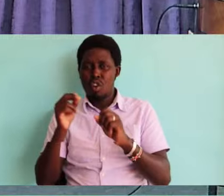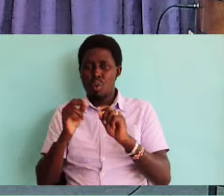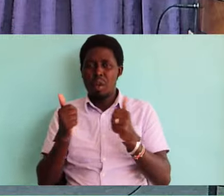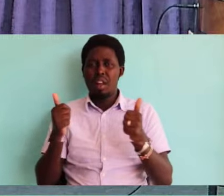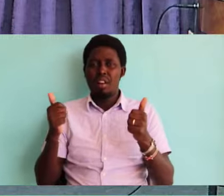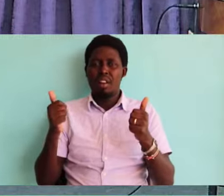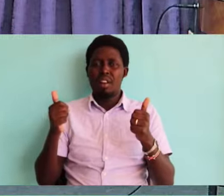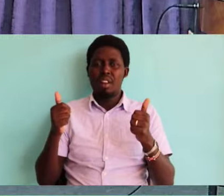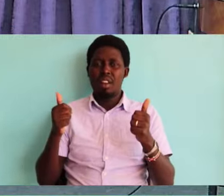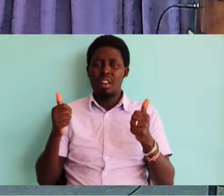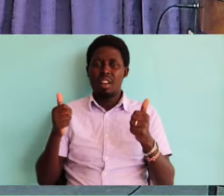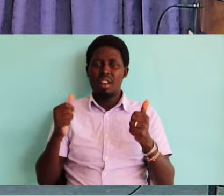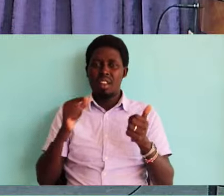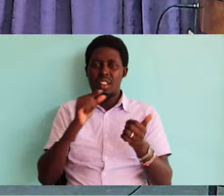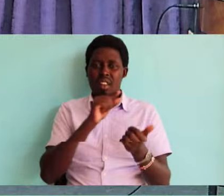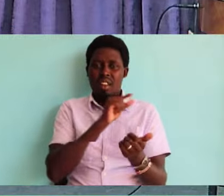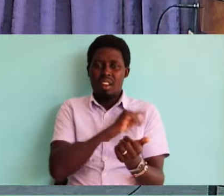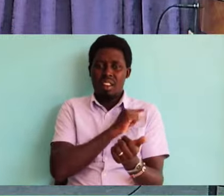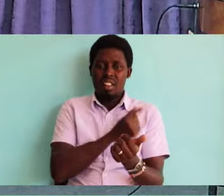The gracious,